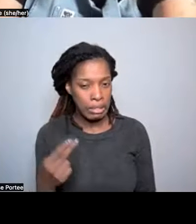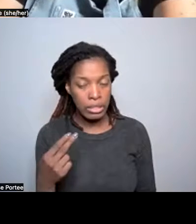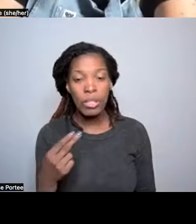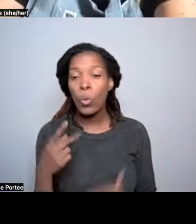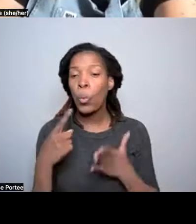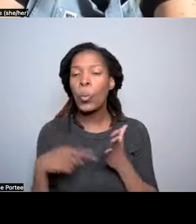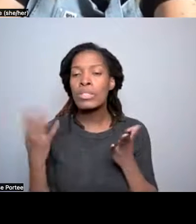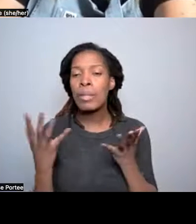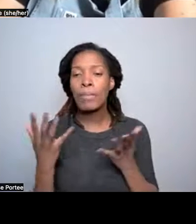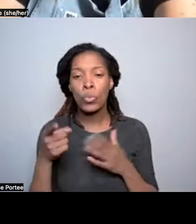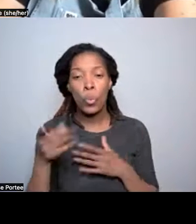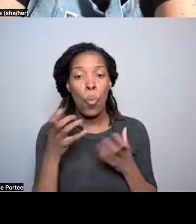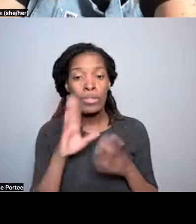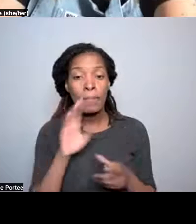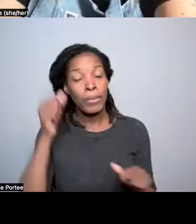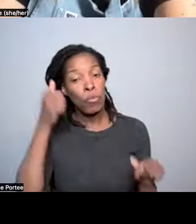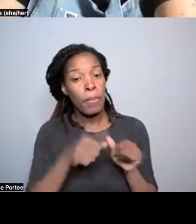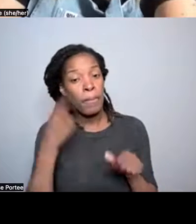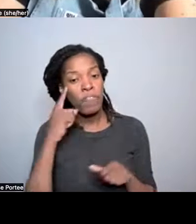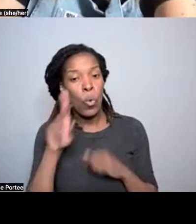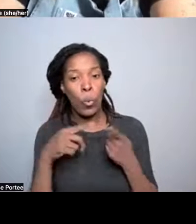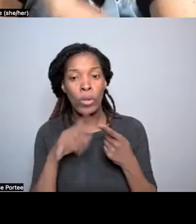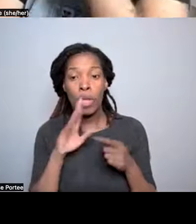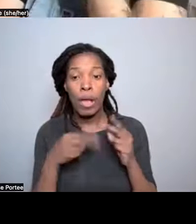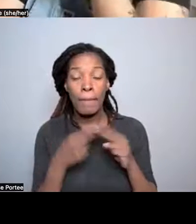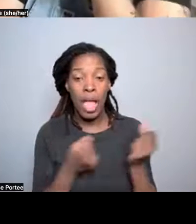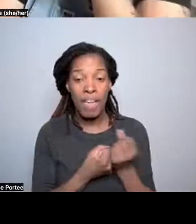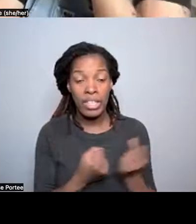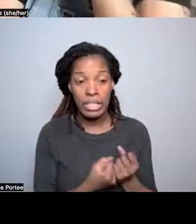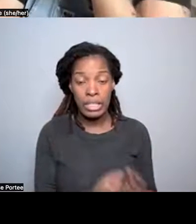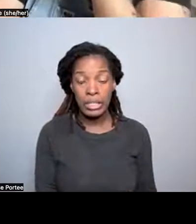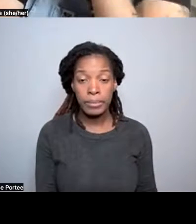it comes to your advocacy?